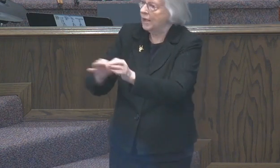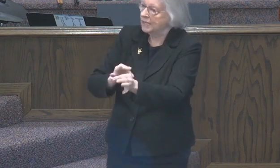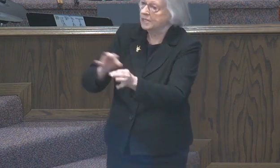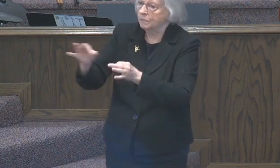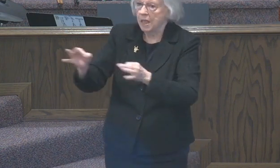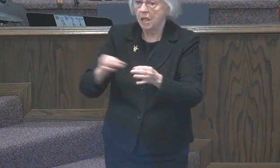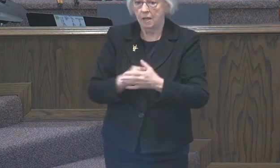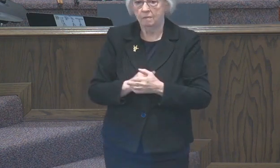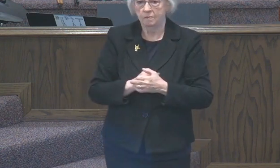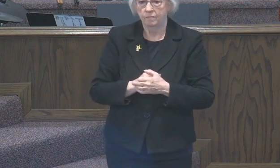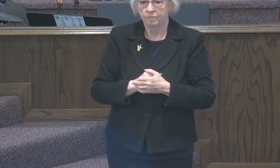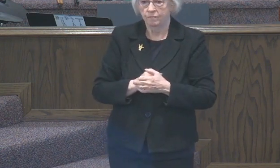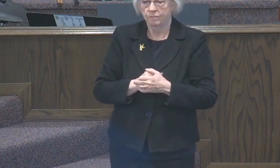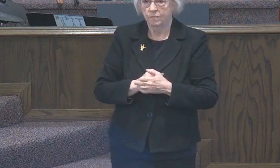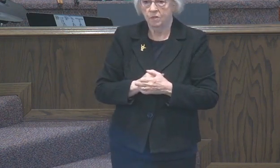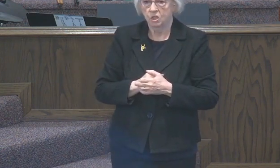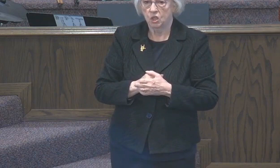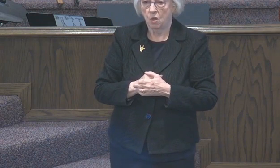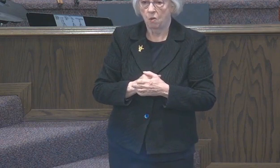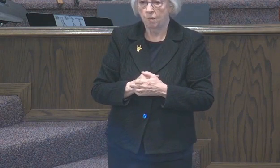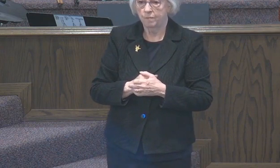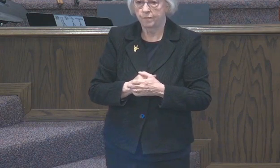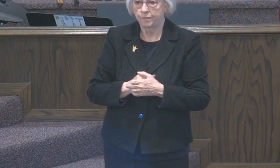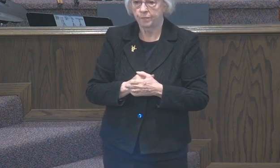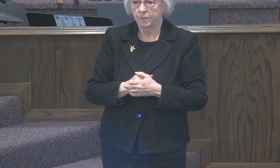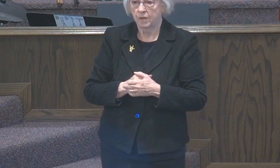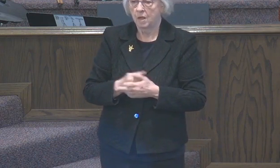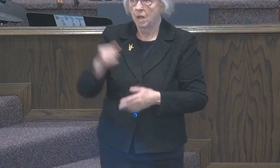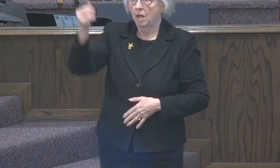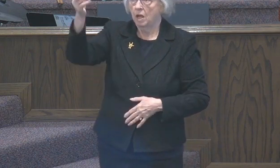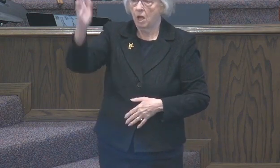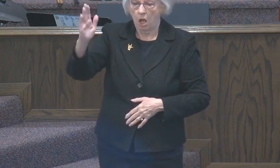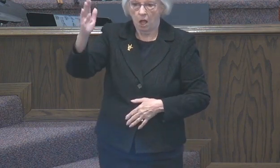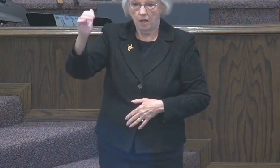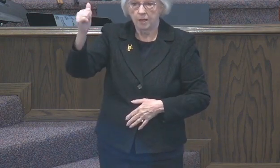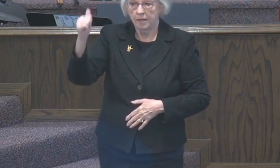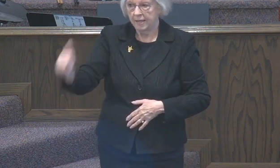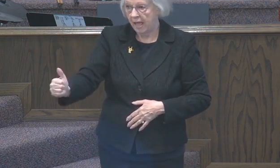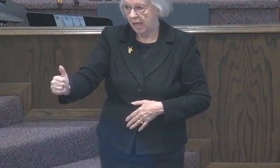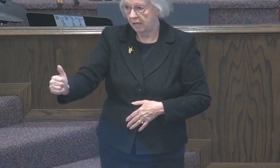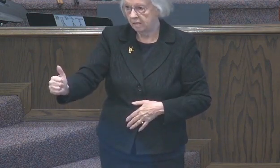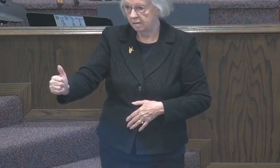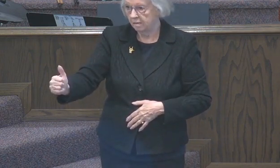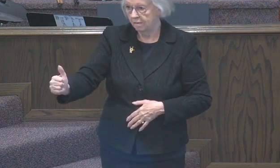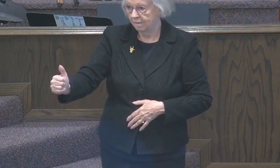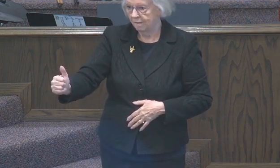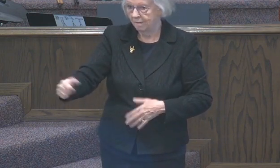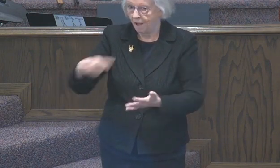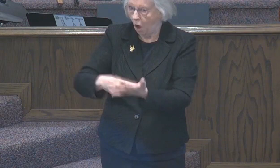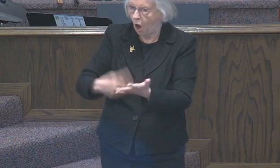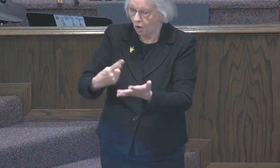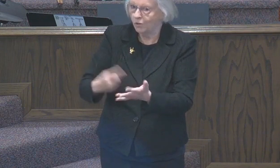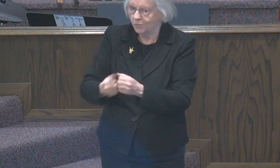it. It is strong enough to stand on its own. We are to share